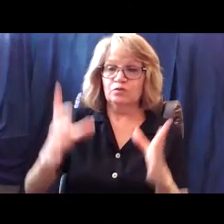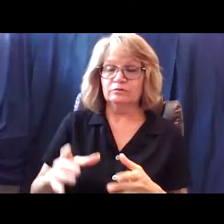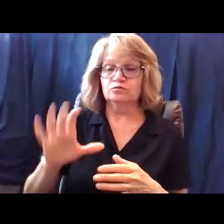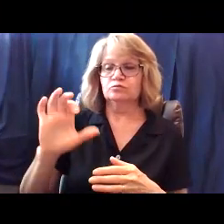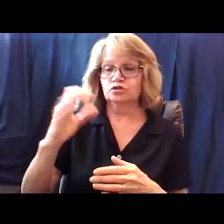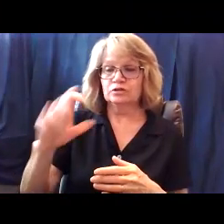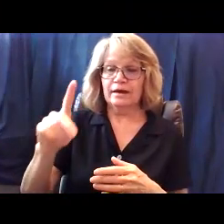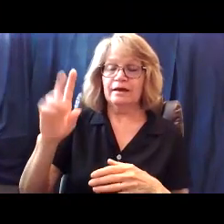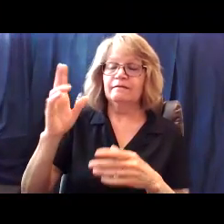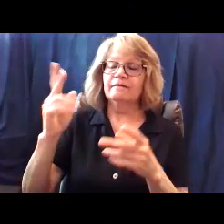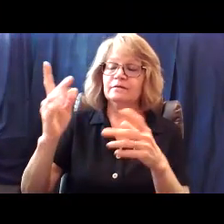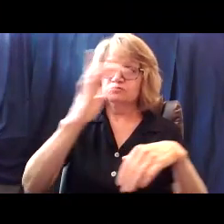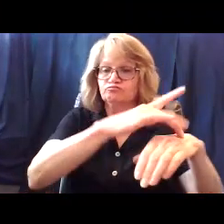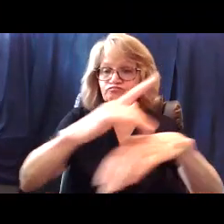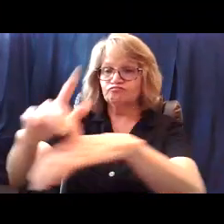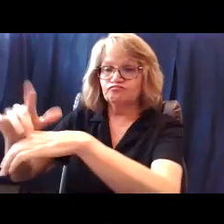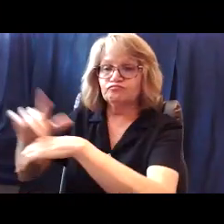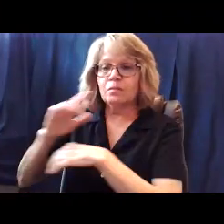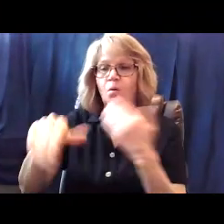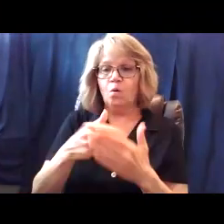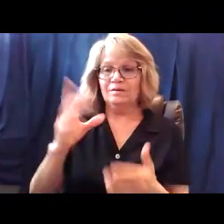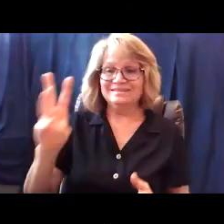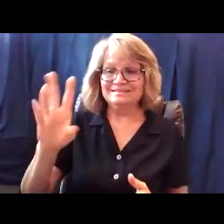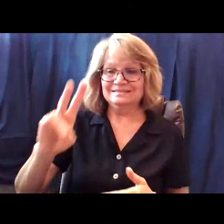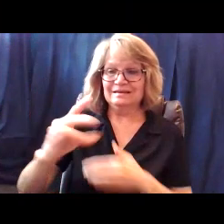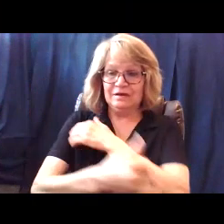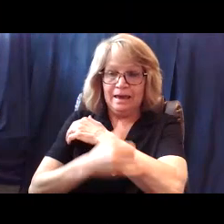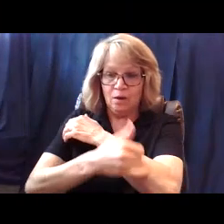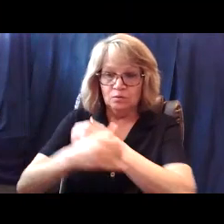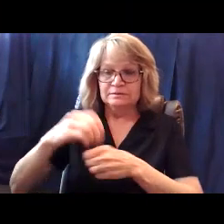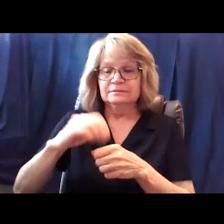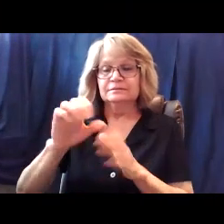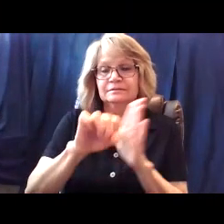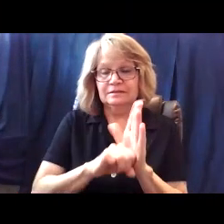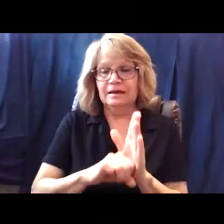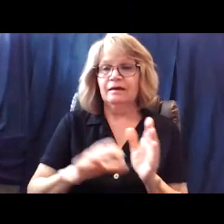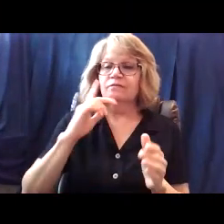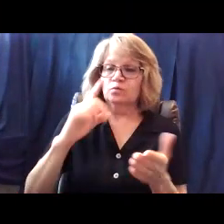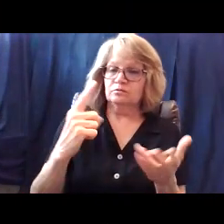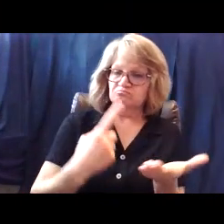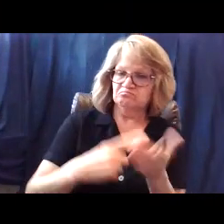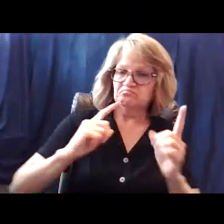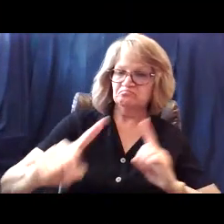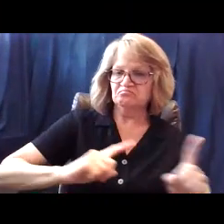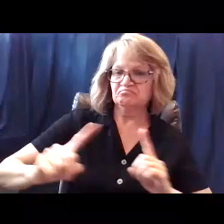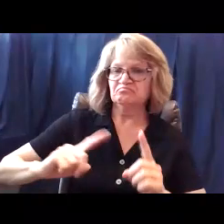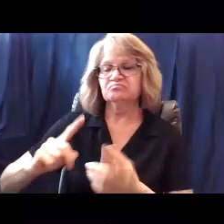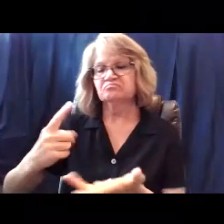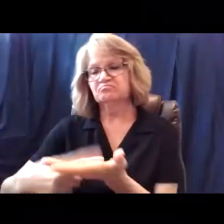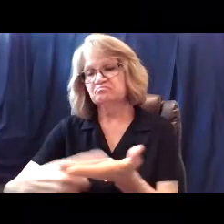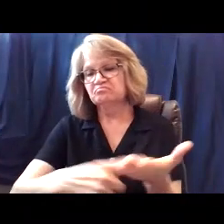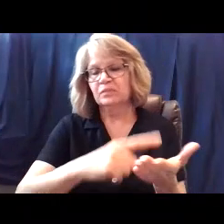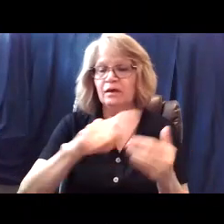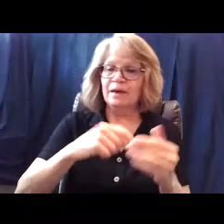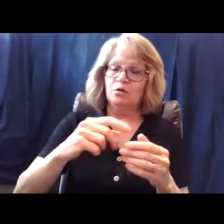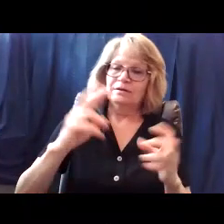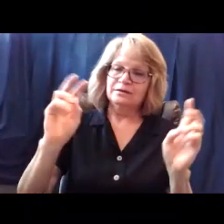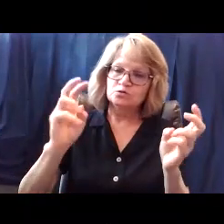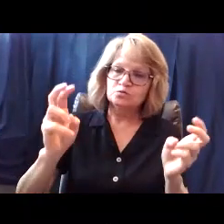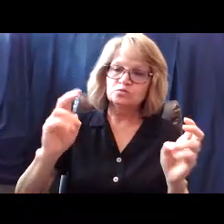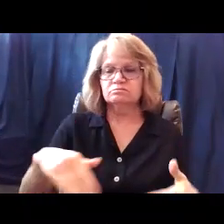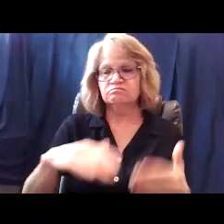67 counties in the state to host discussions around the issues and concerns that are being faced by our communities. So this month